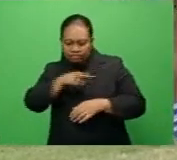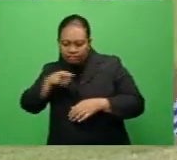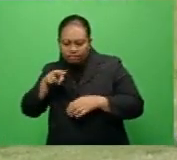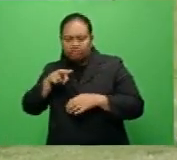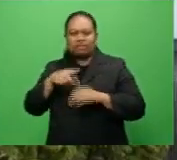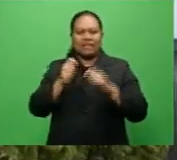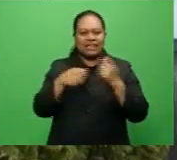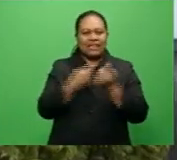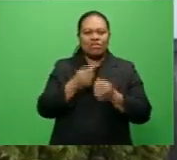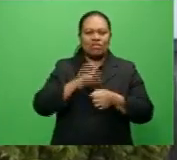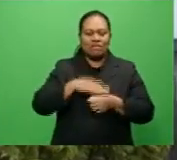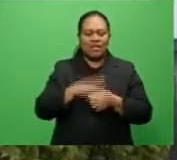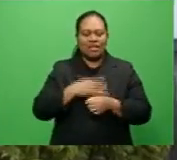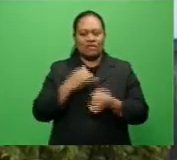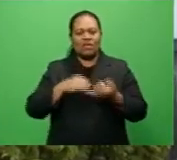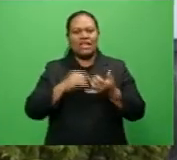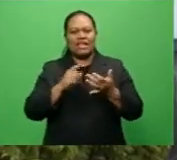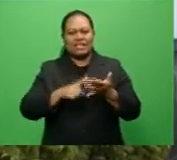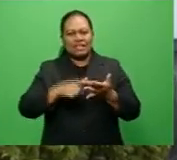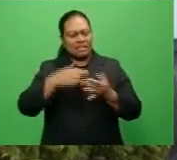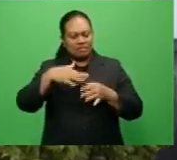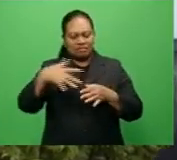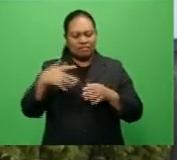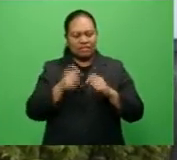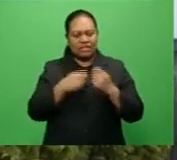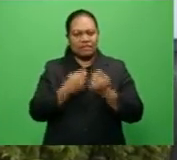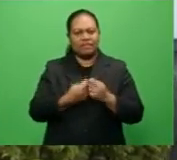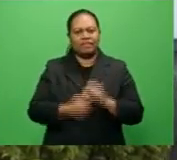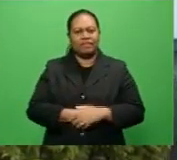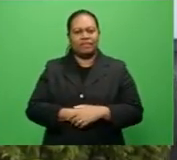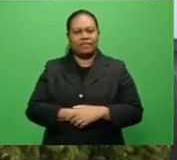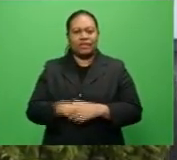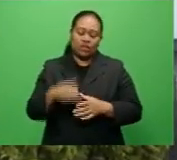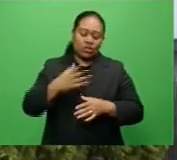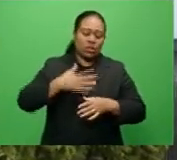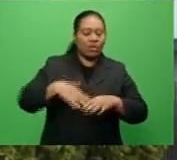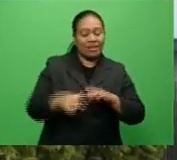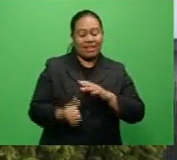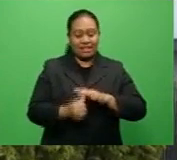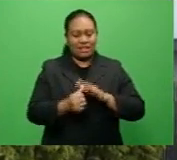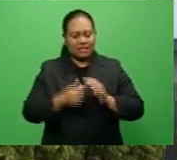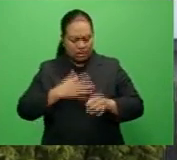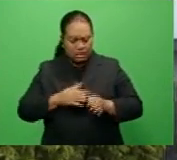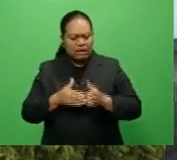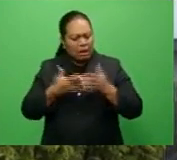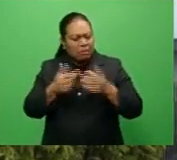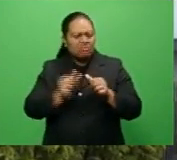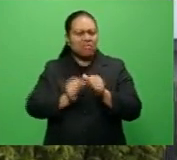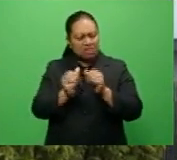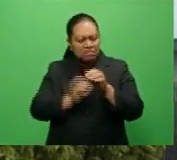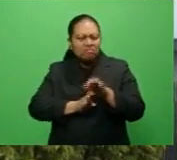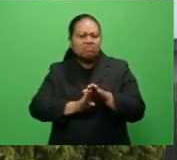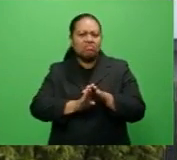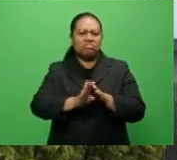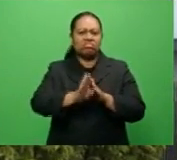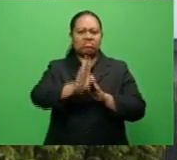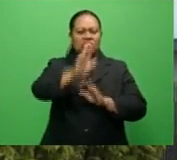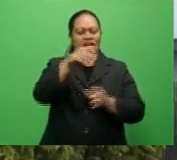team. Obviously they have access to, there's a high level of coaching here, and we're getting better and growing as a game,